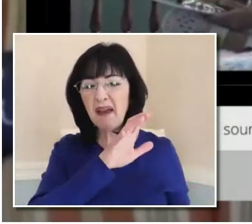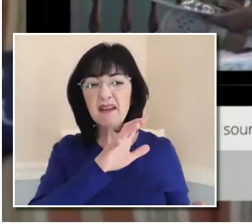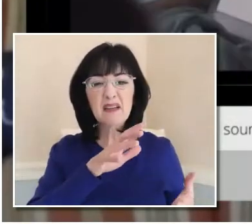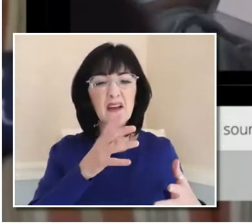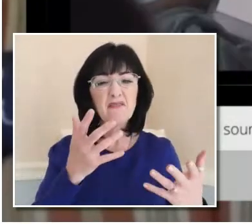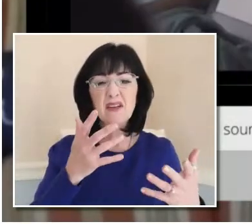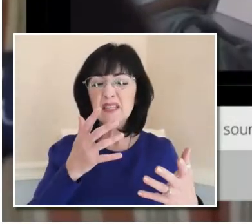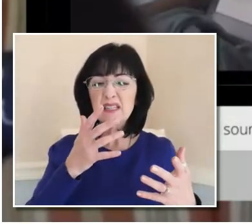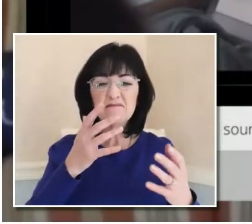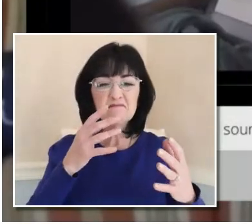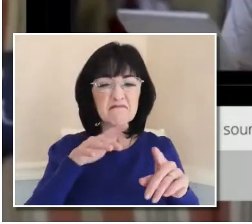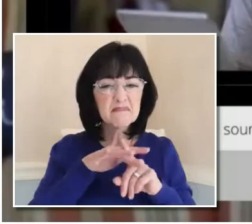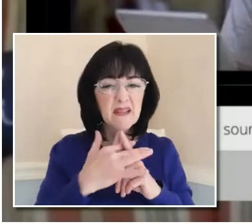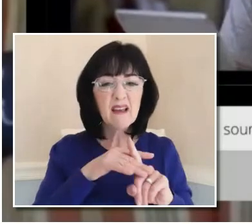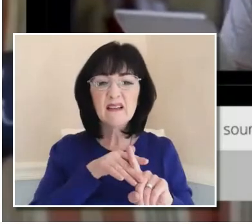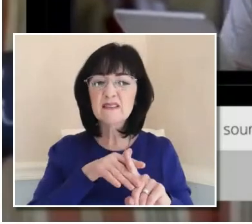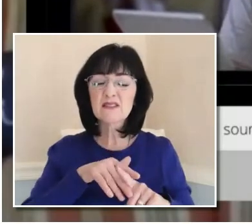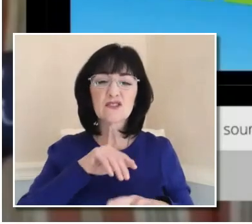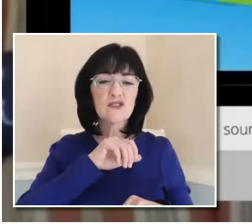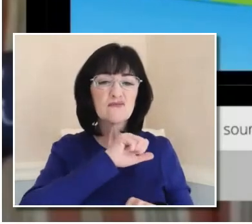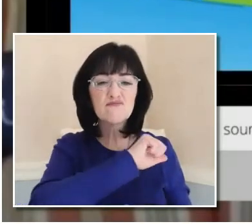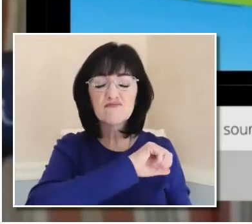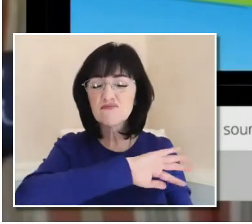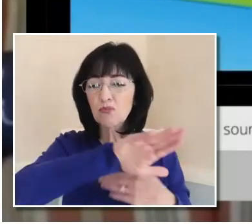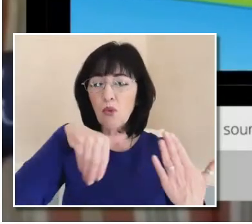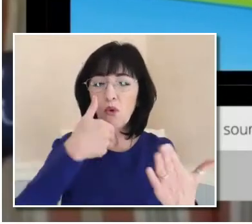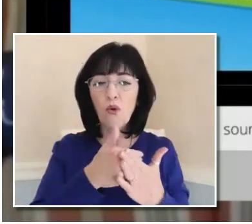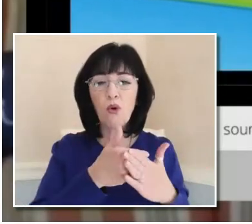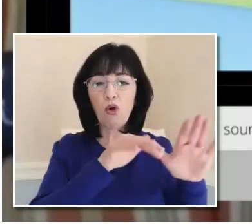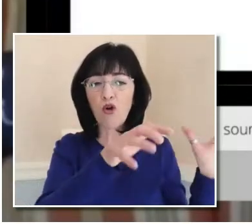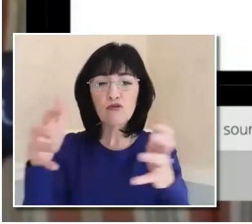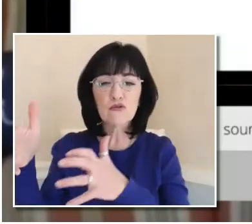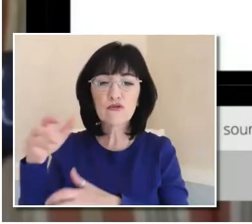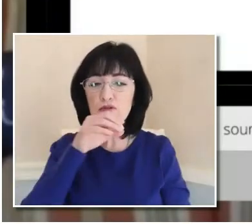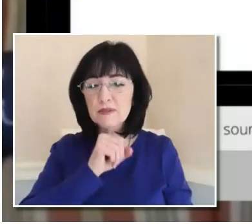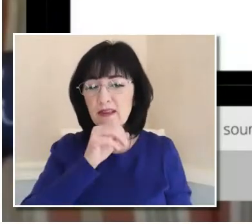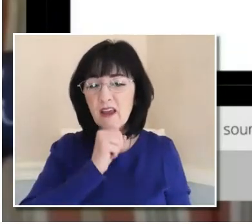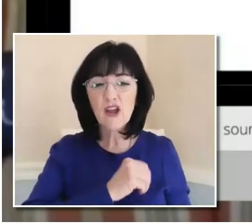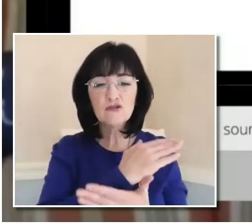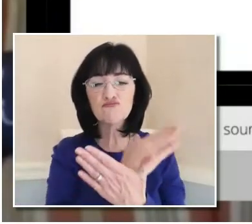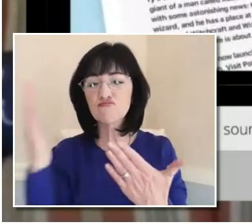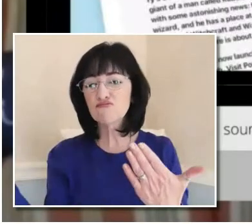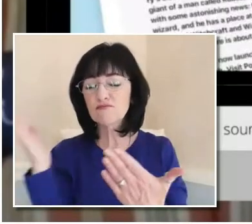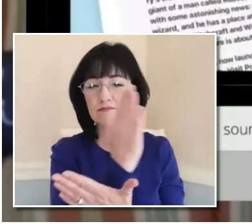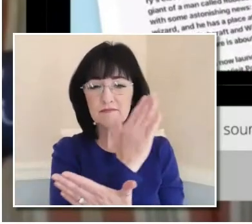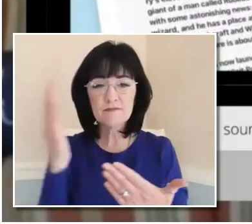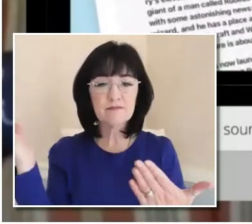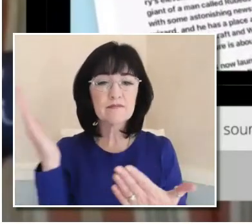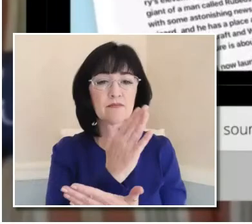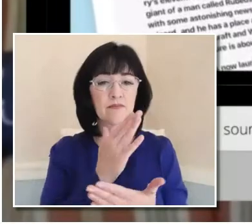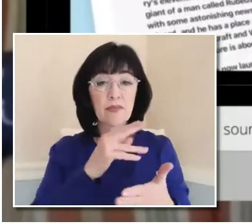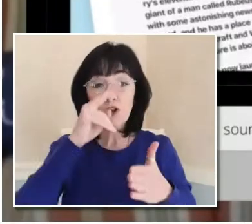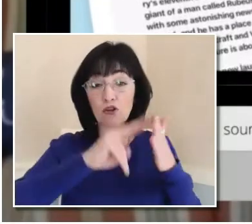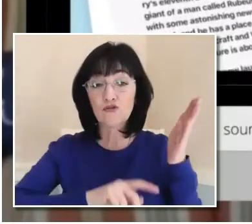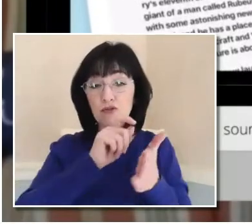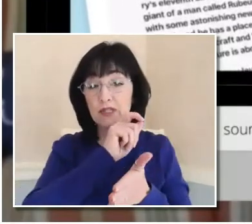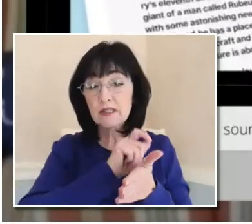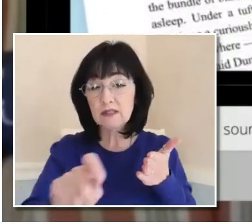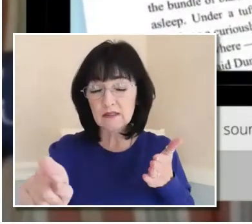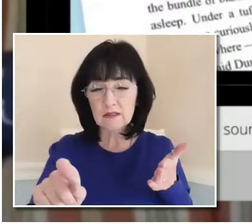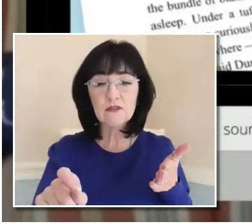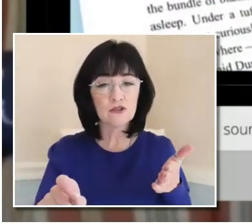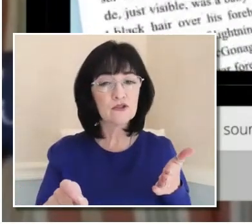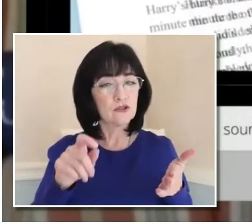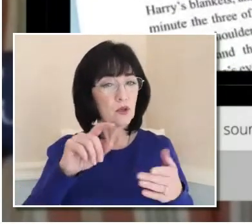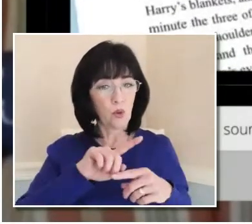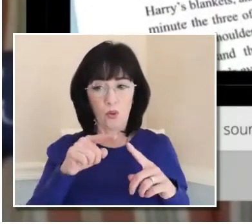all age groups. And it's really exciting because it kind of is that gateway into literature and reading when we can't physically get